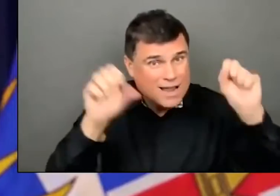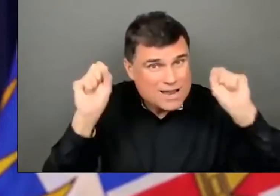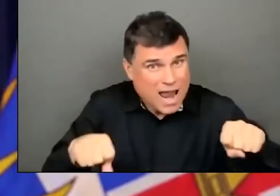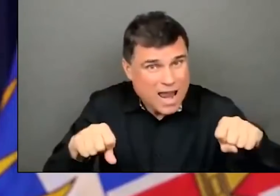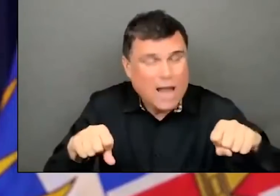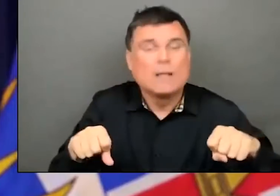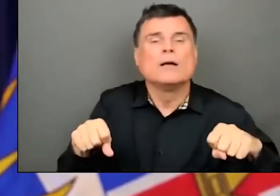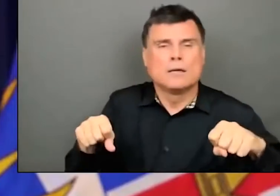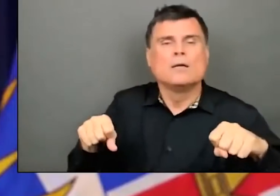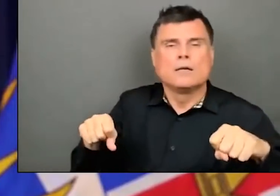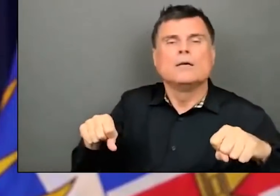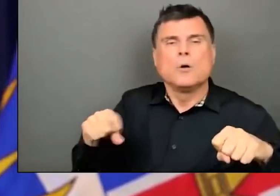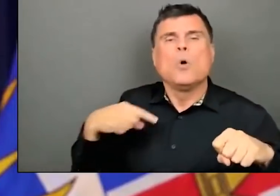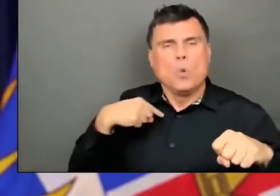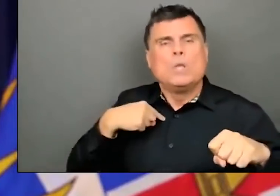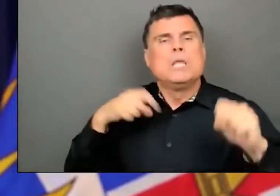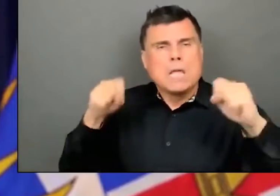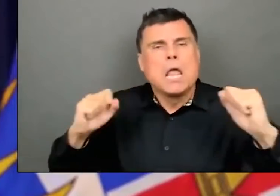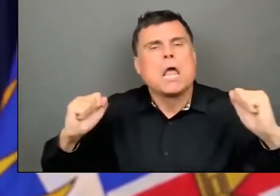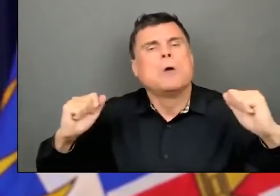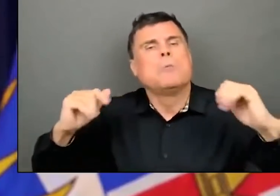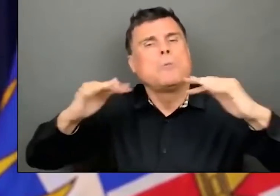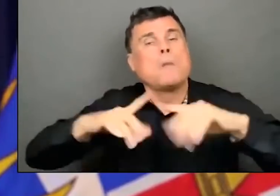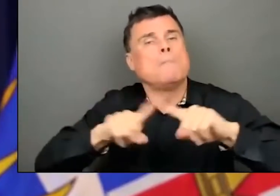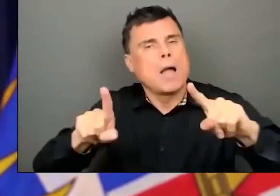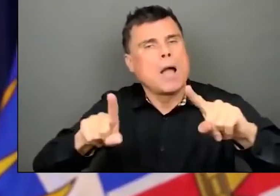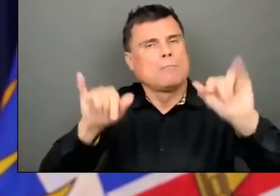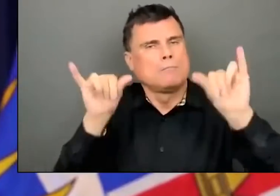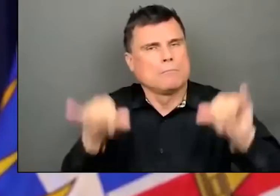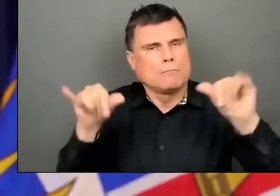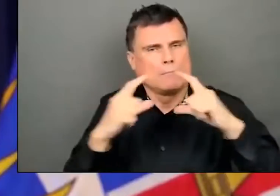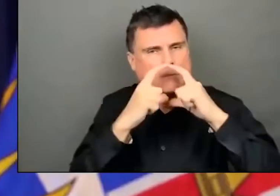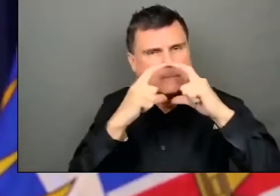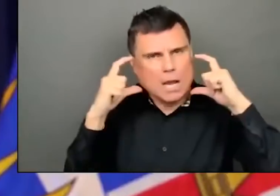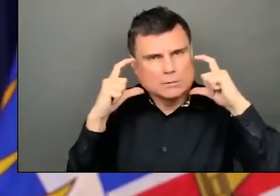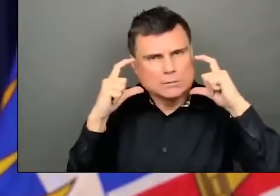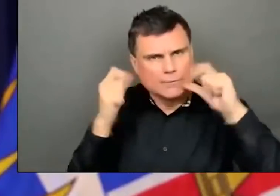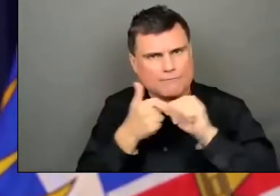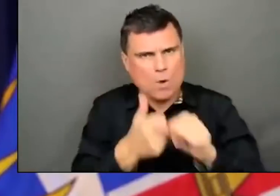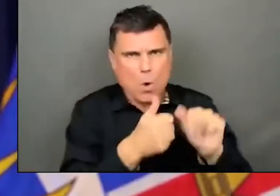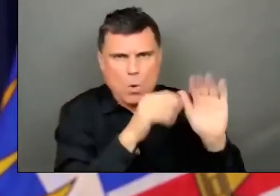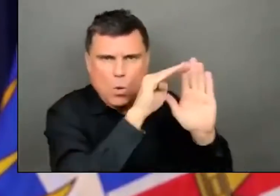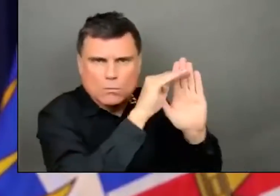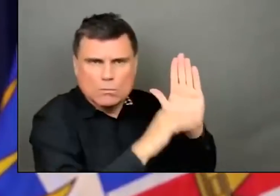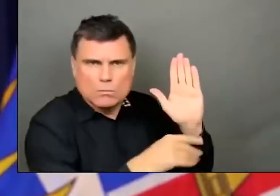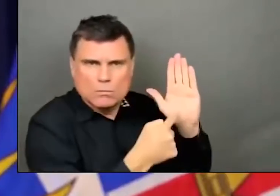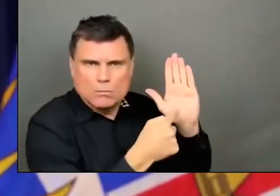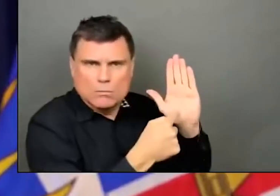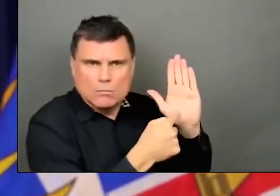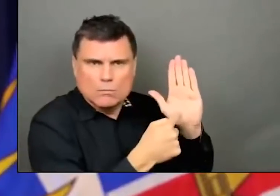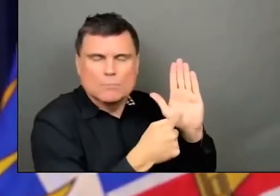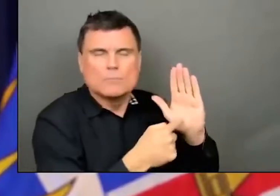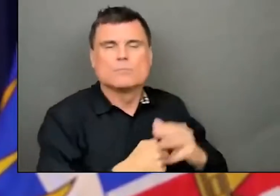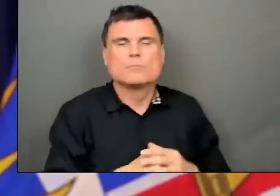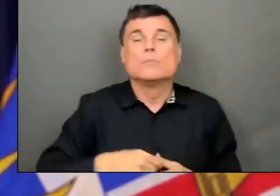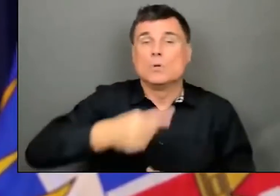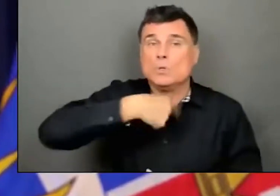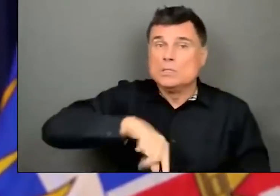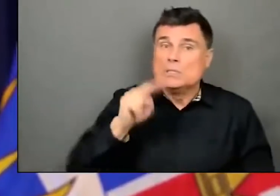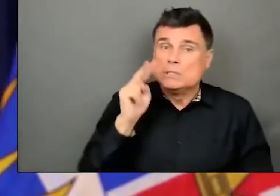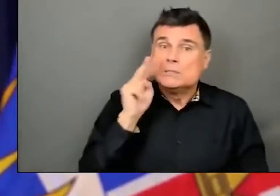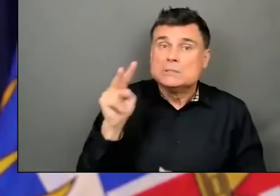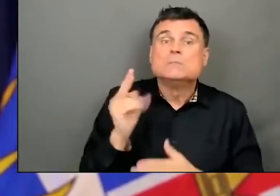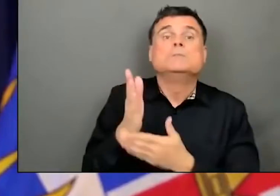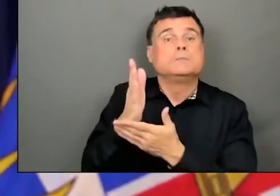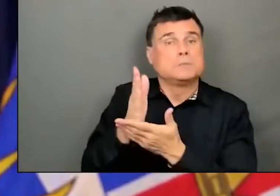into respiratory season. We have seen transmission of COVID-19 in faith gatherings, and in some cases that has